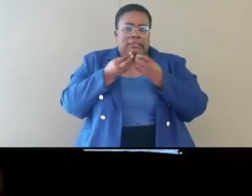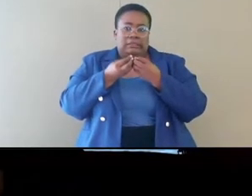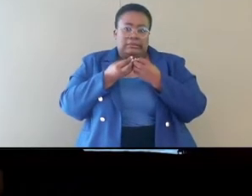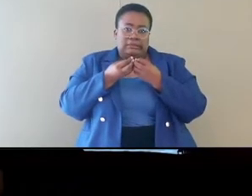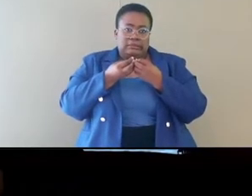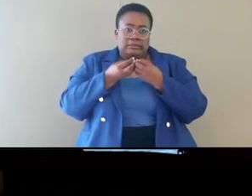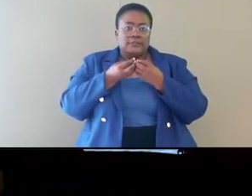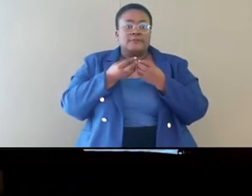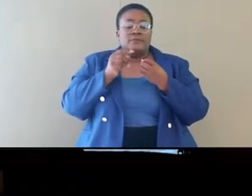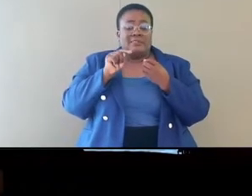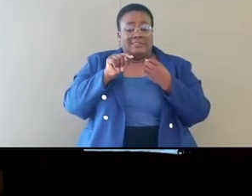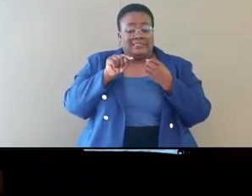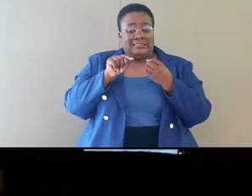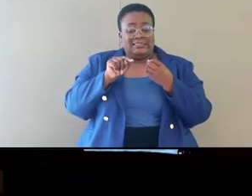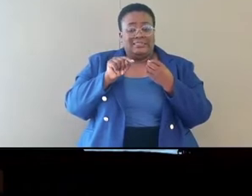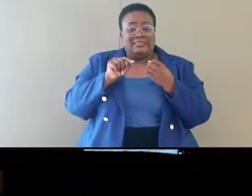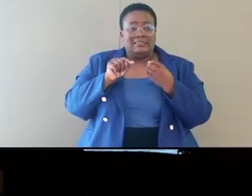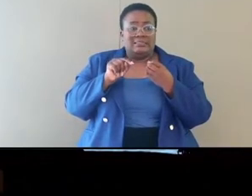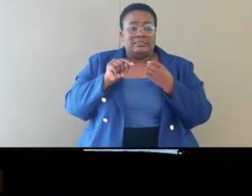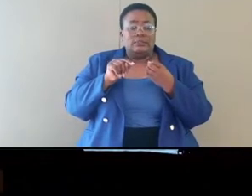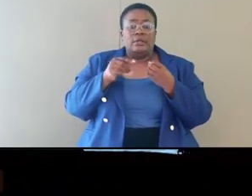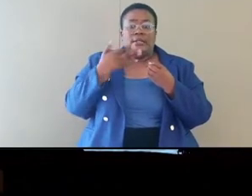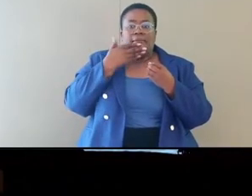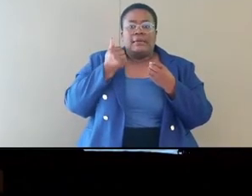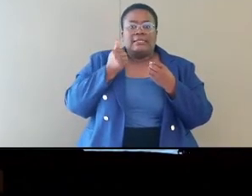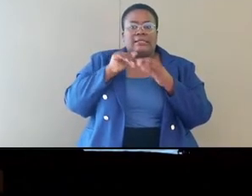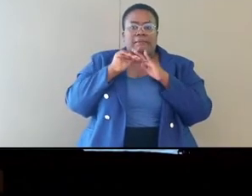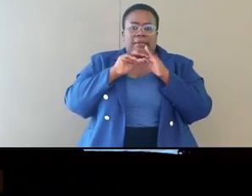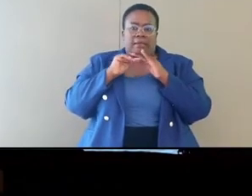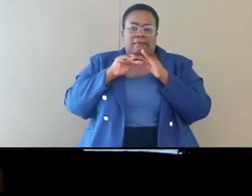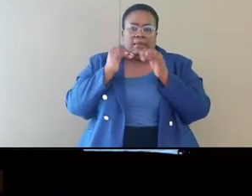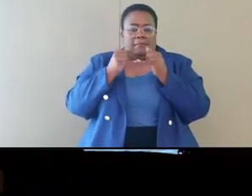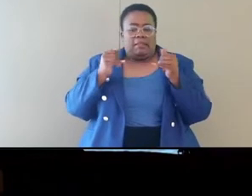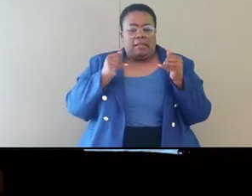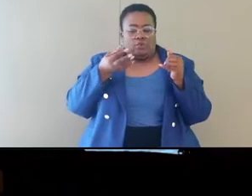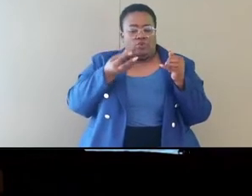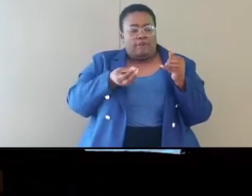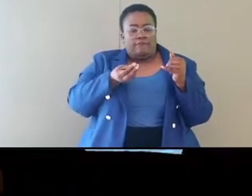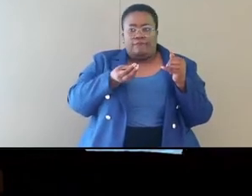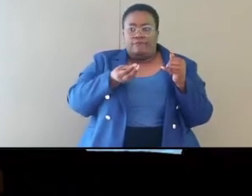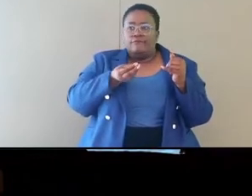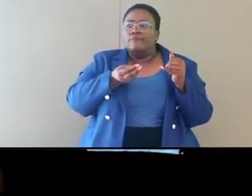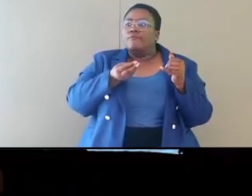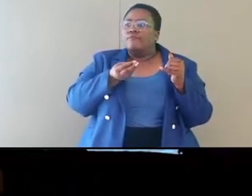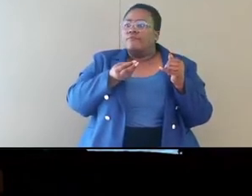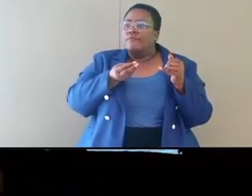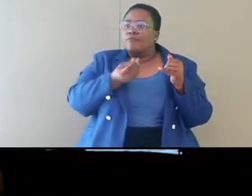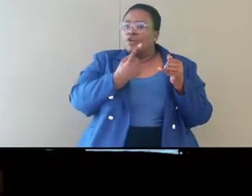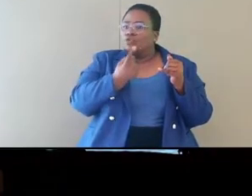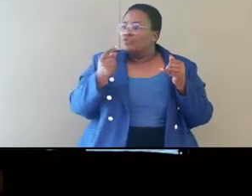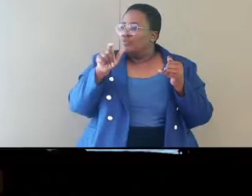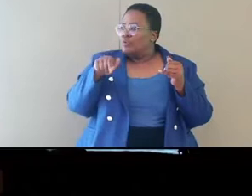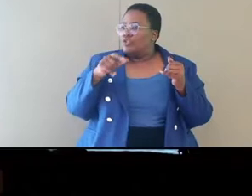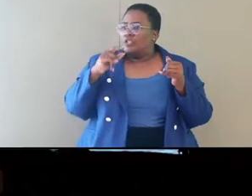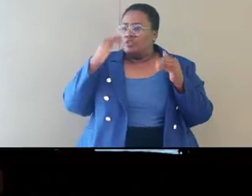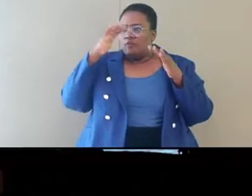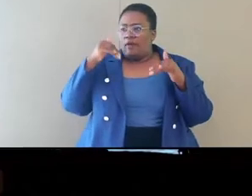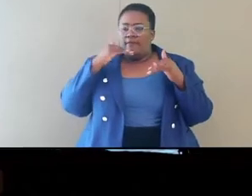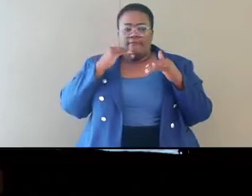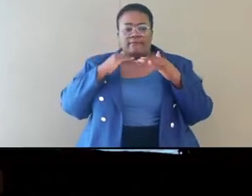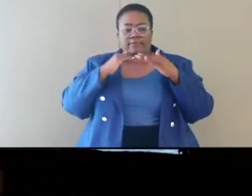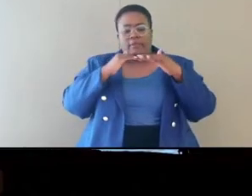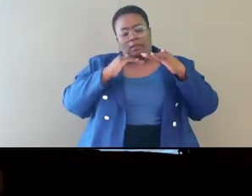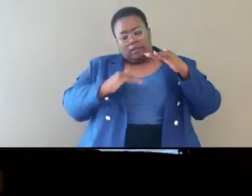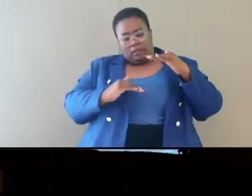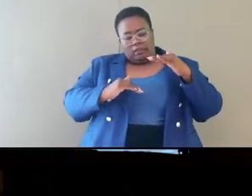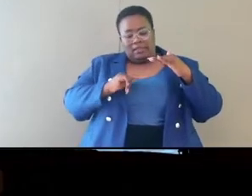So, this in effect is the best minimum core line we have for a person to be able to survive. A lower bound poverty line, just over